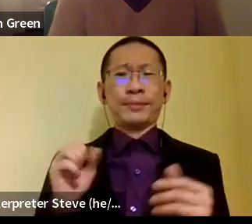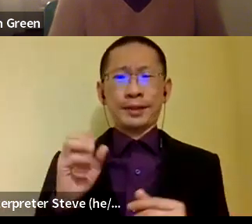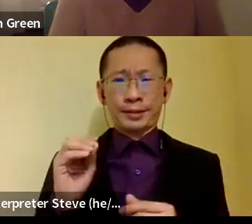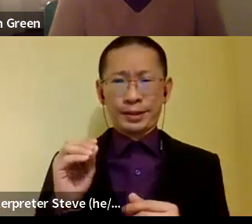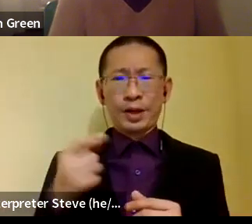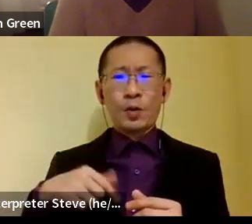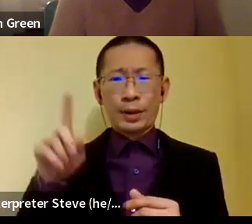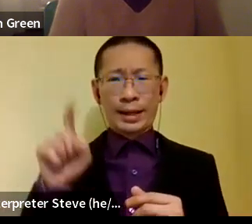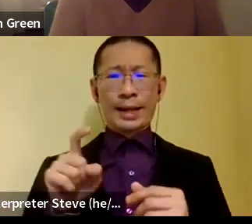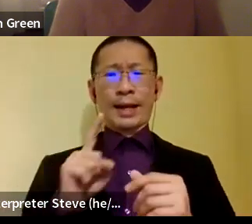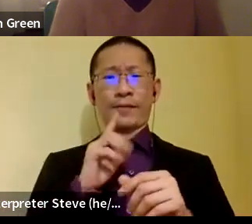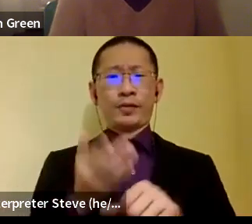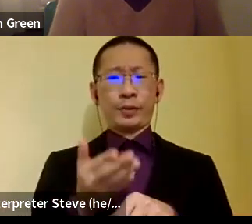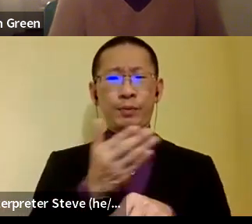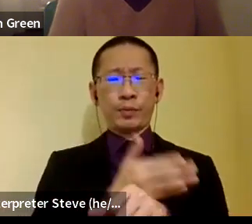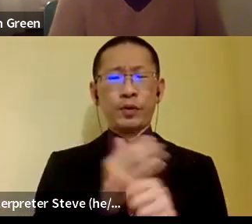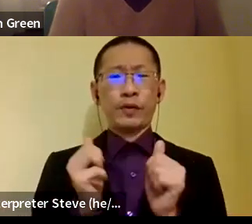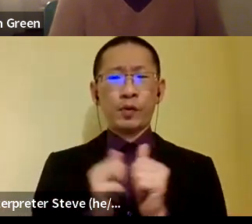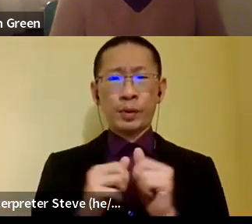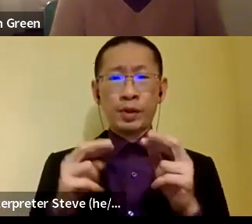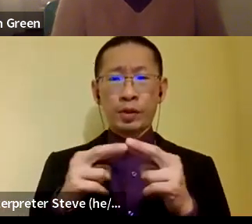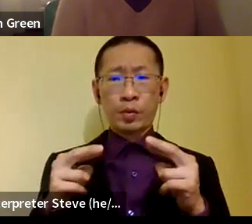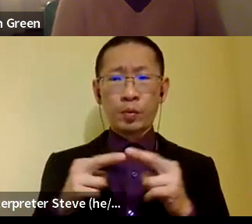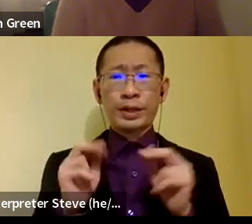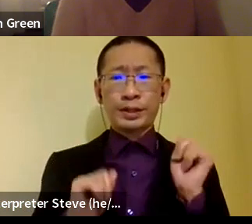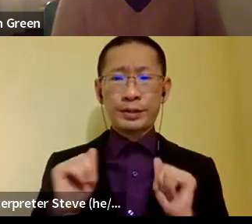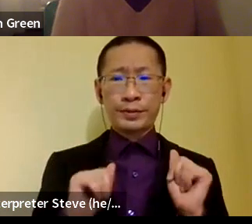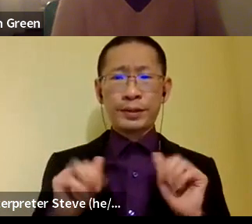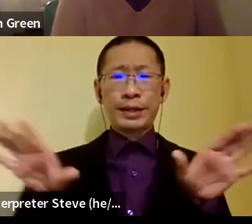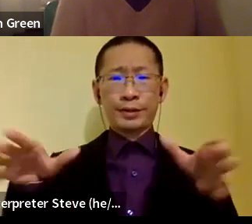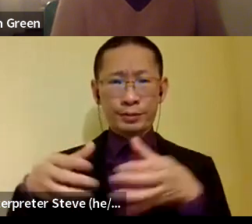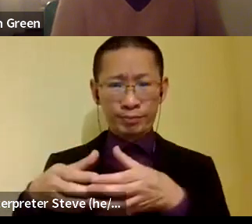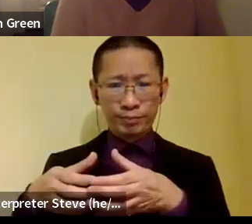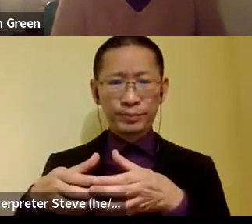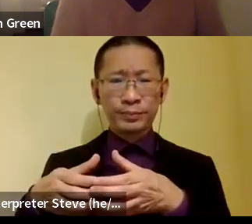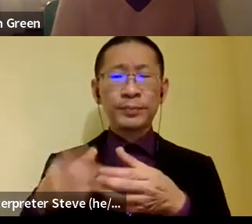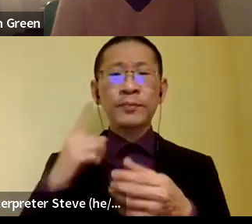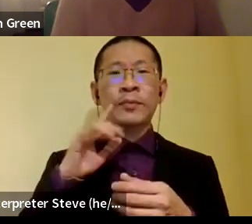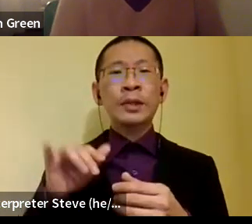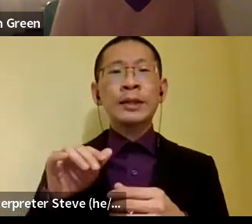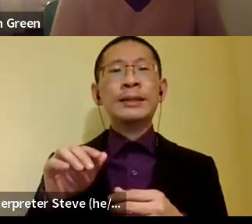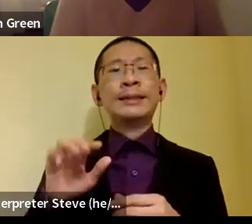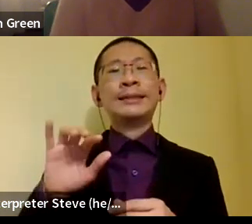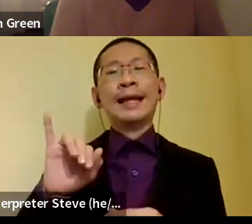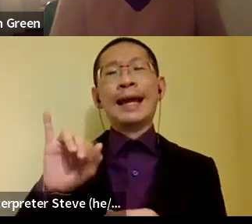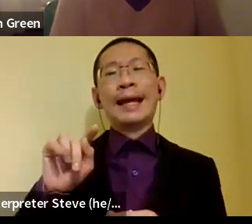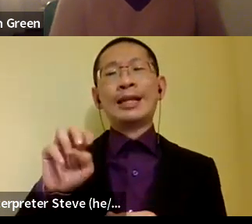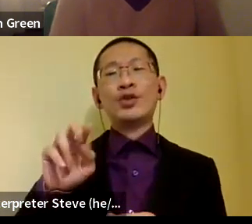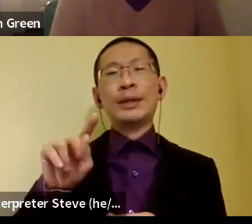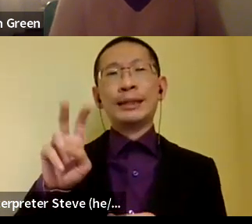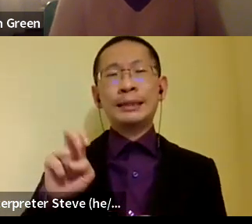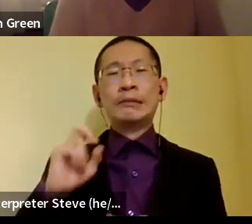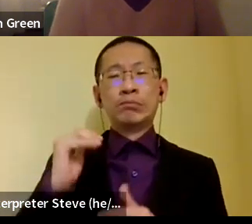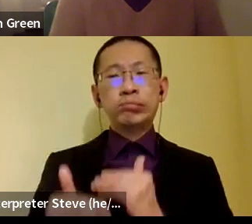We have to get better, especially in the regional theater circuit, I would say, of this iterative progress where you're